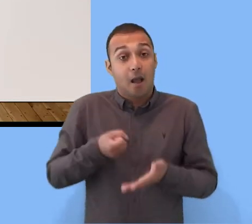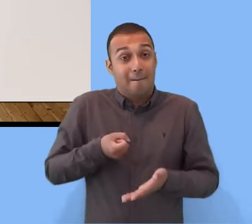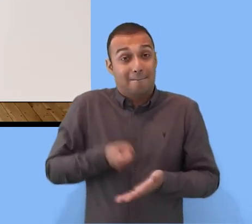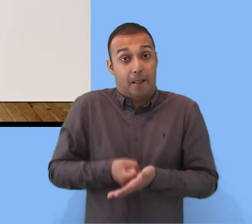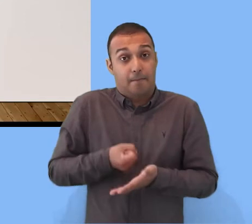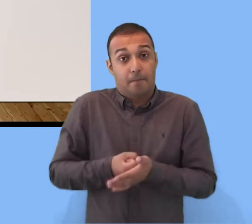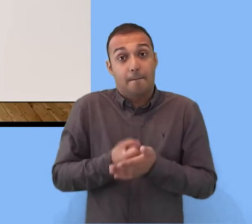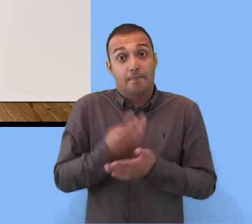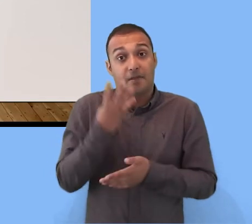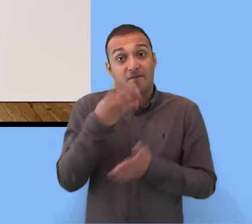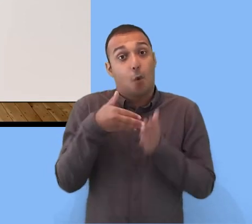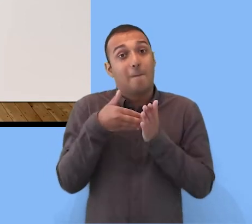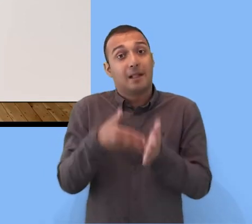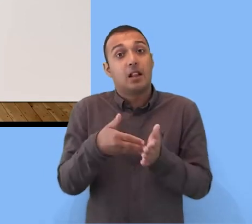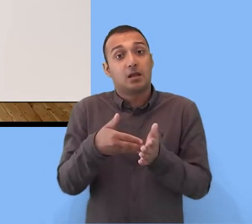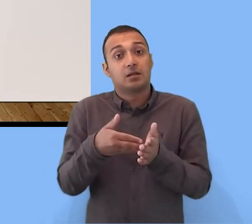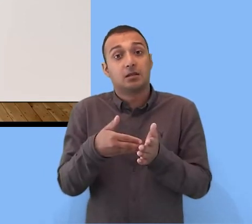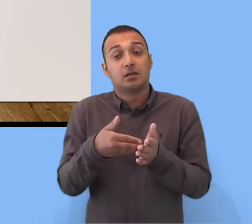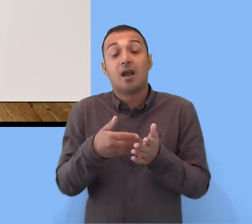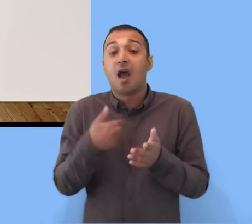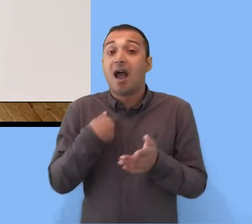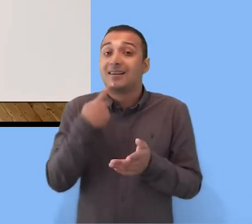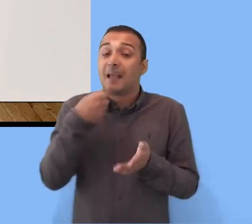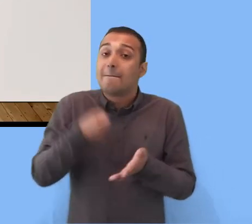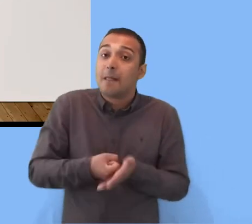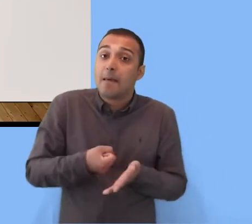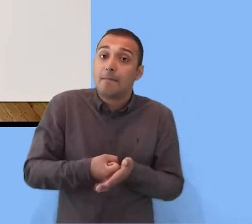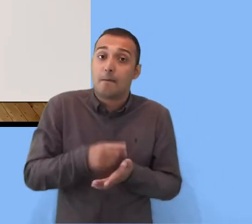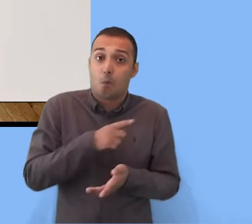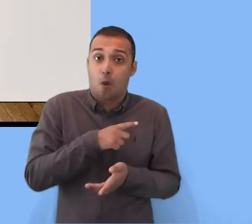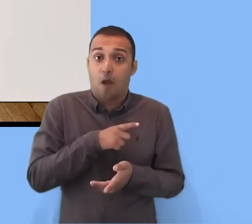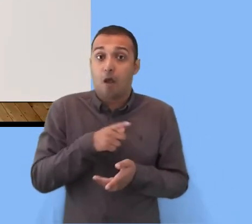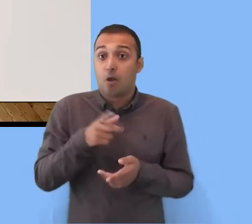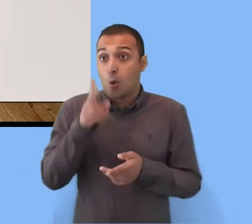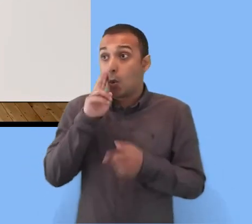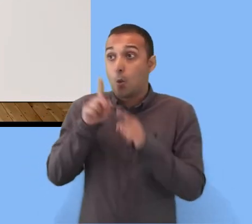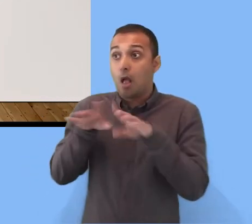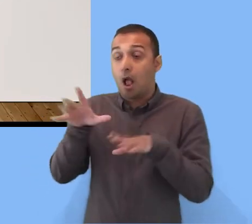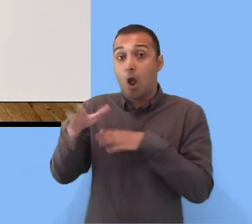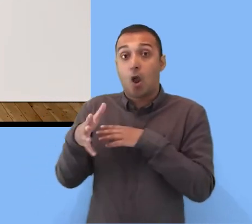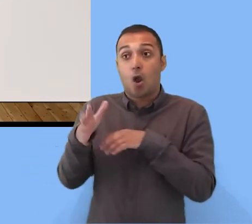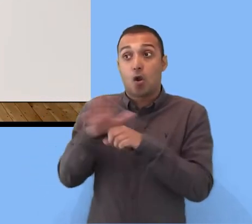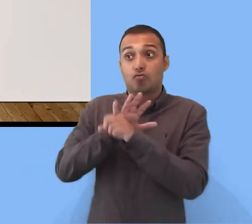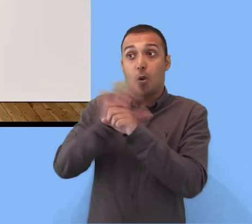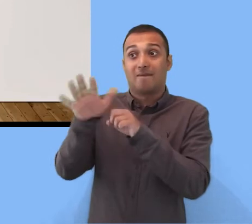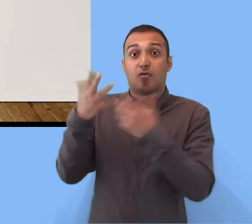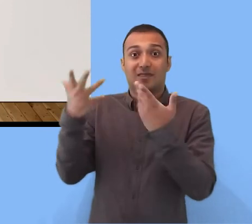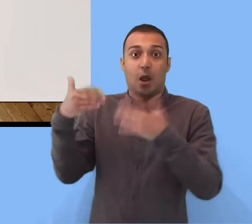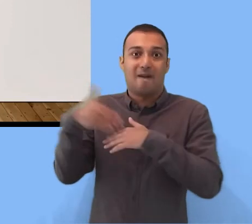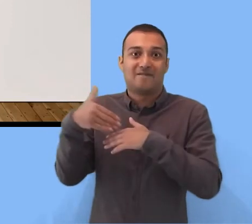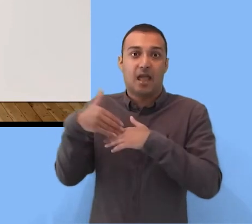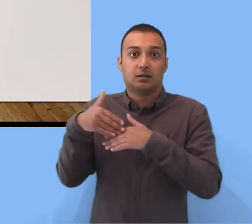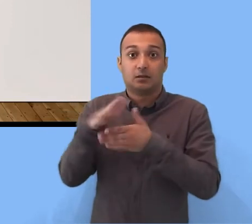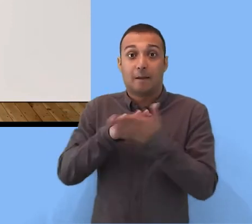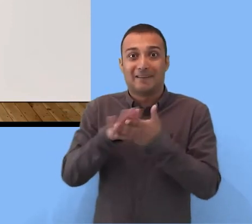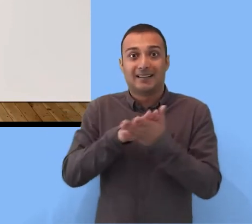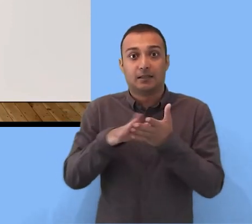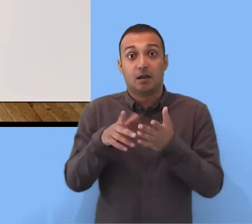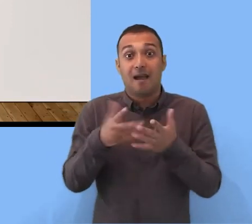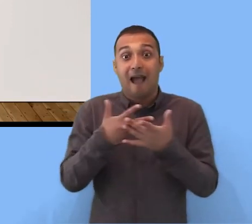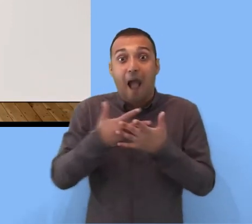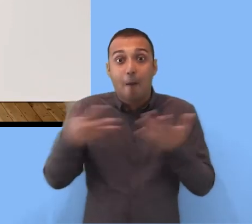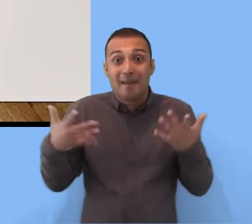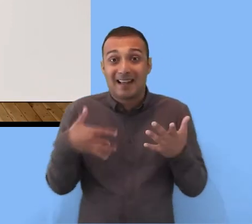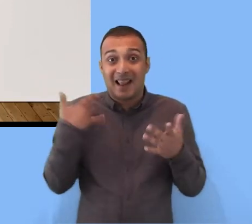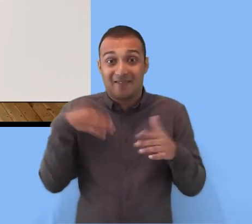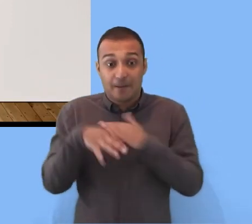coming out from research now is that COVID has had an effect on this and that more children than ever actually live in poverty. But that's almost a